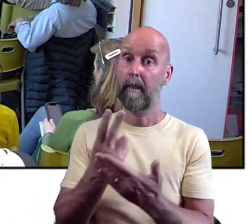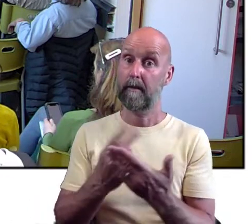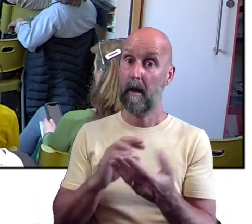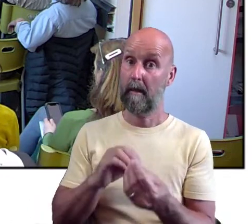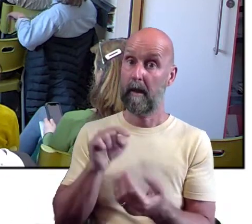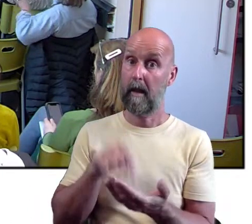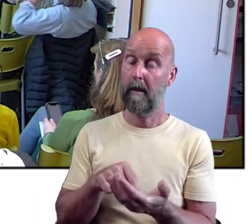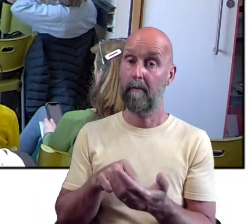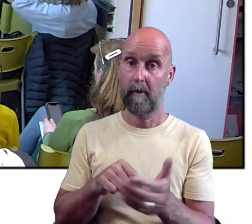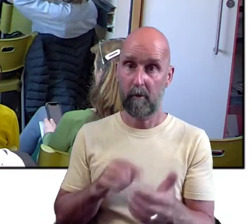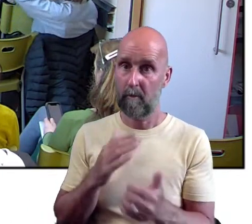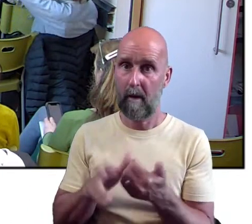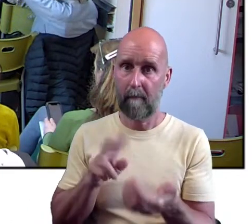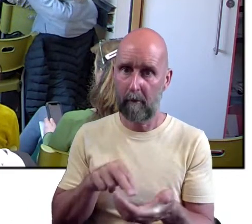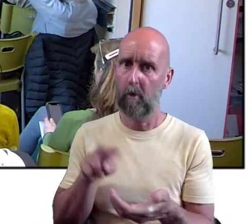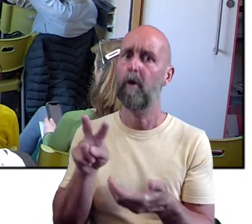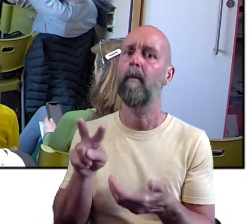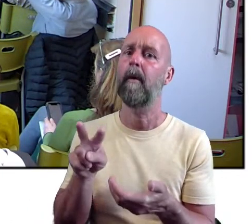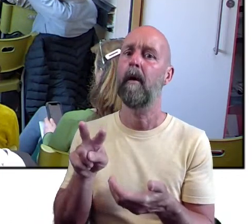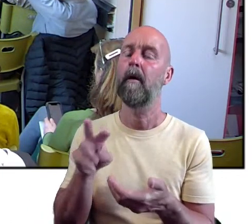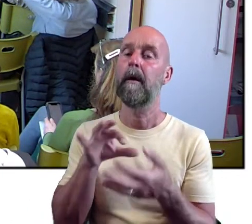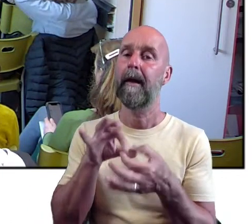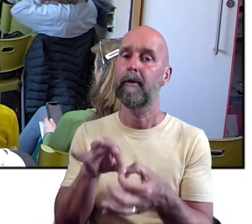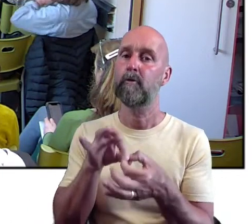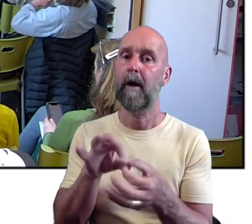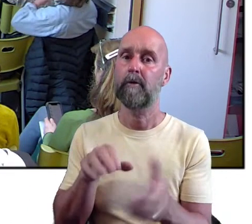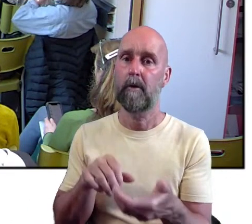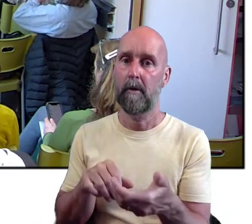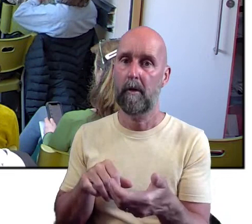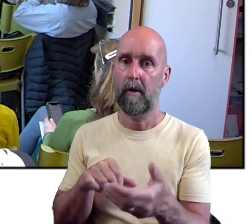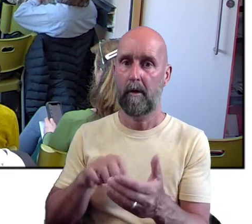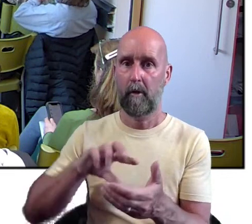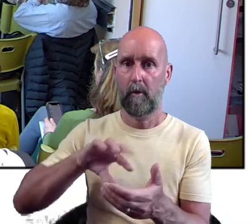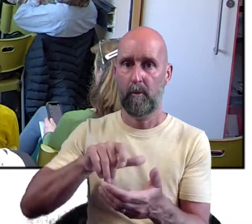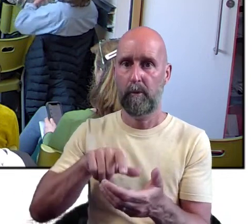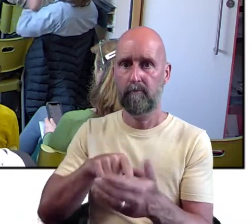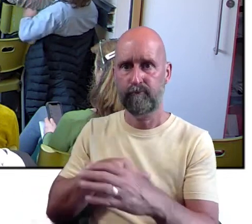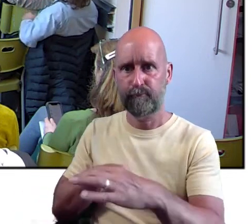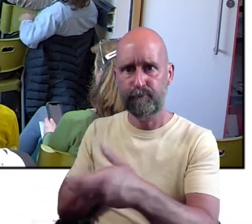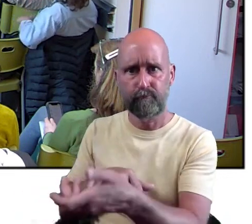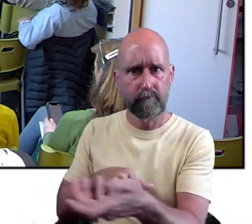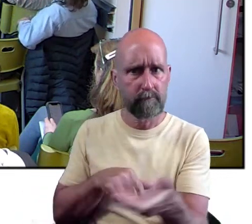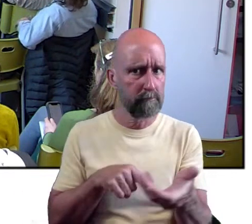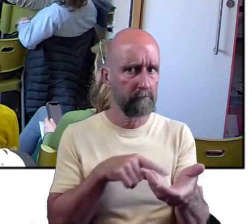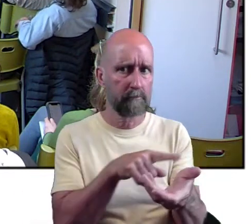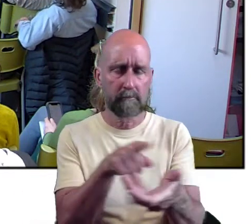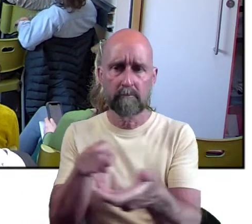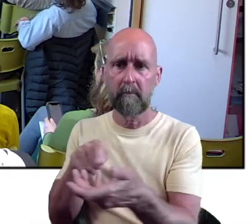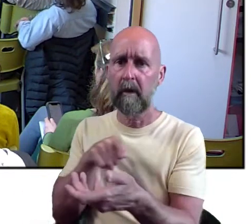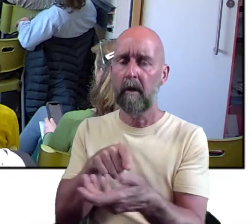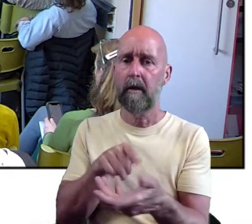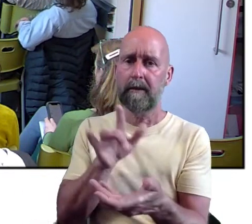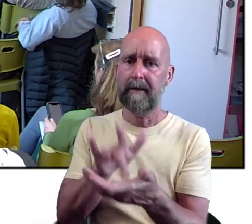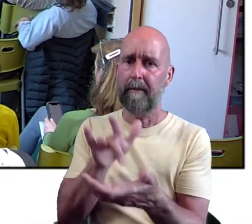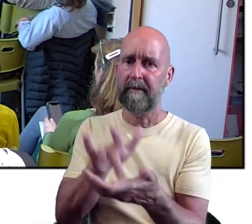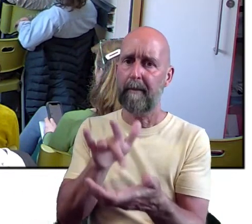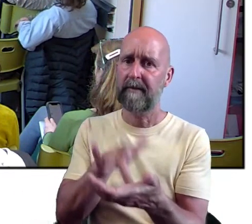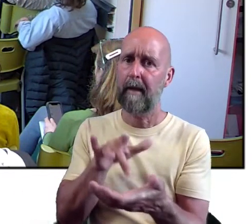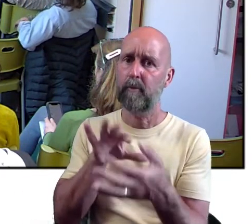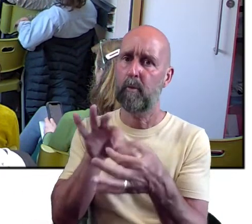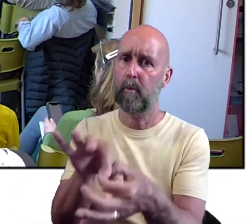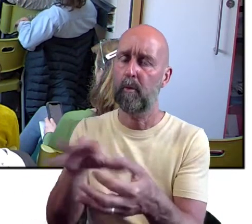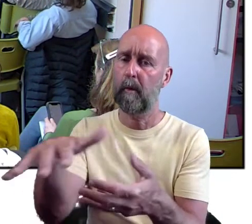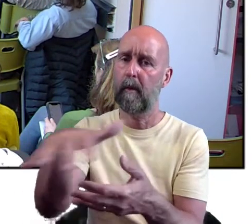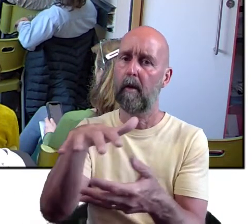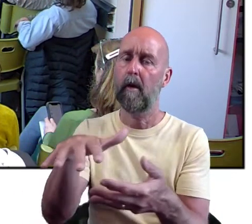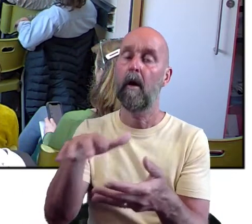screen because all of the interaction is on screen. You've got to spin the Pokestops on screen. You've got to tap on the screen. The one thing where I think Pokemon Go